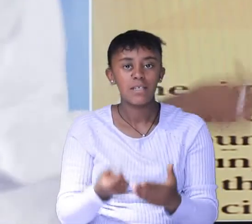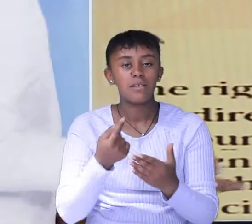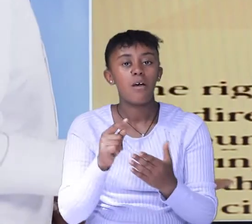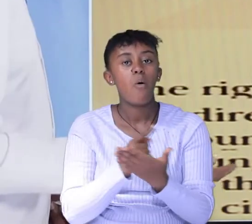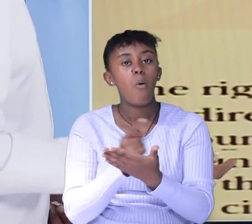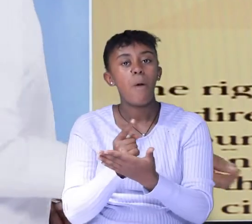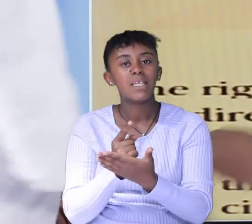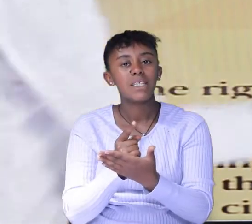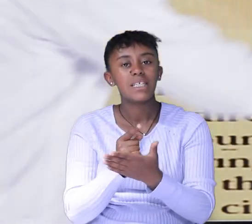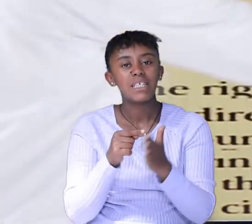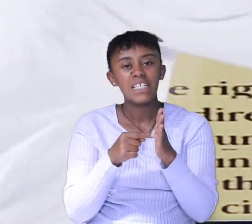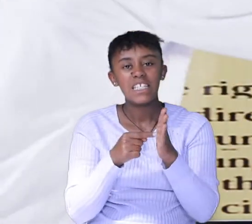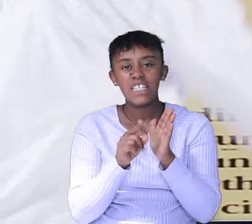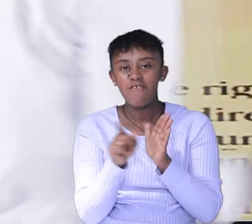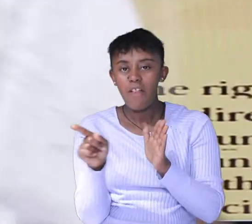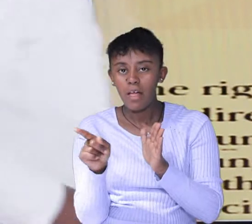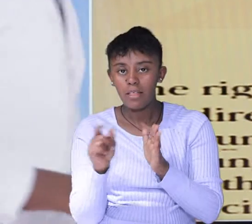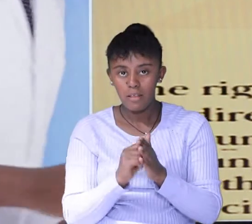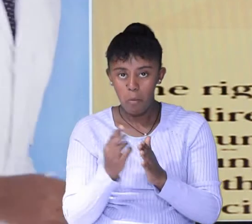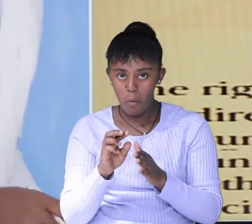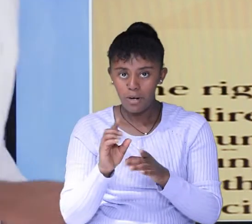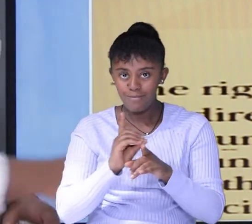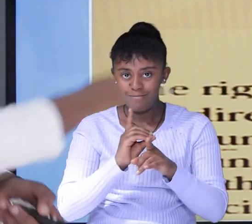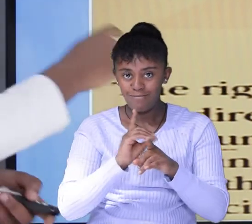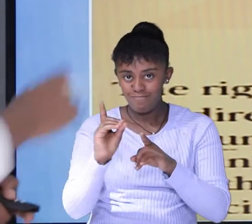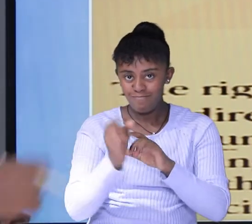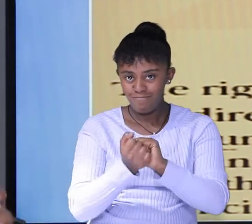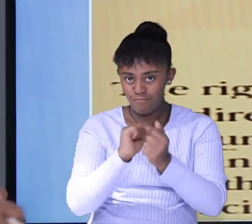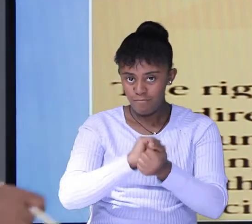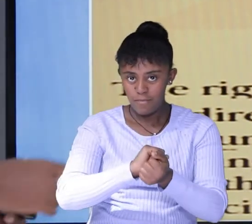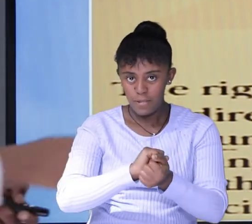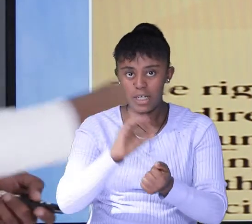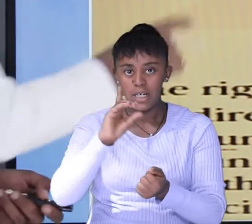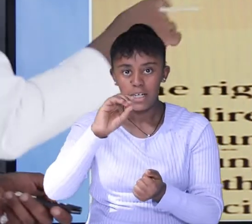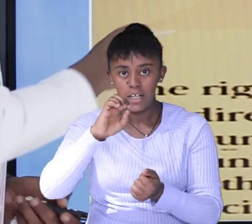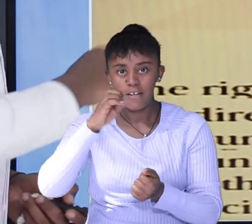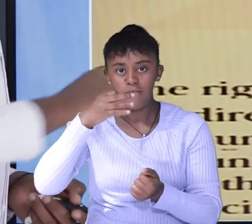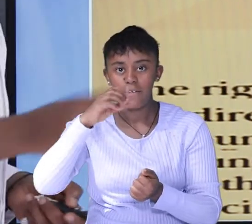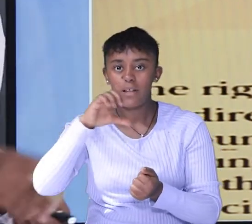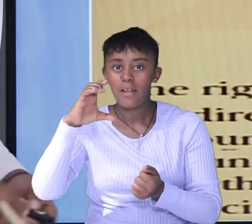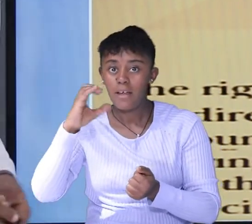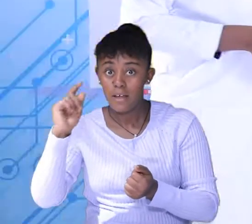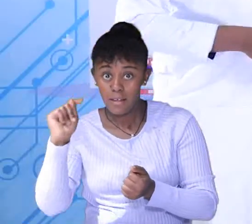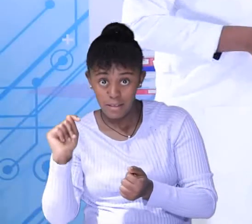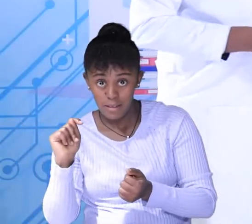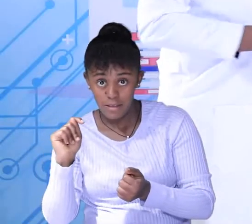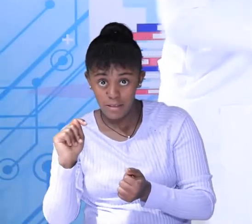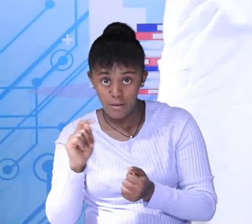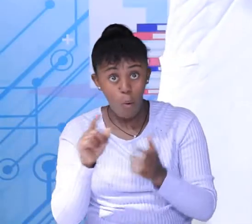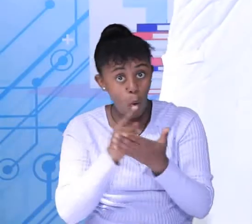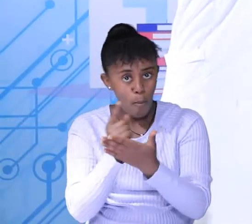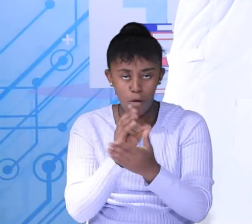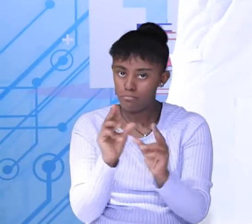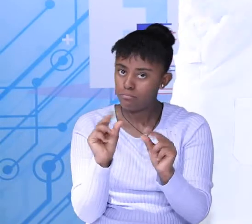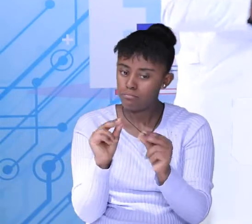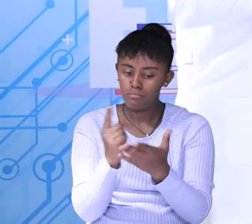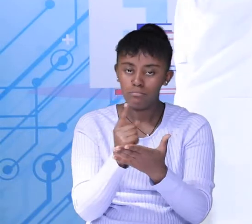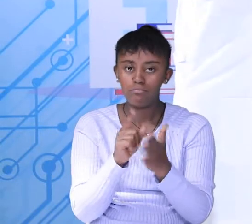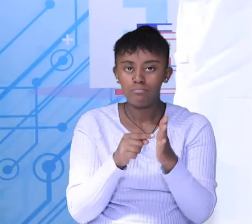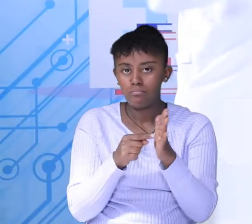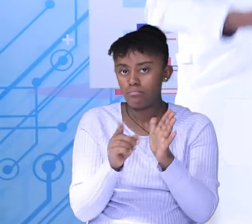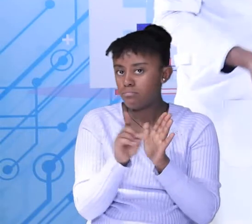maximum, whereas the force exerted on these segments are zero. Therefore, it's possible to find